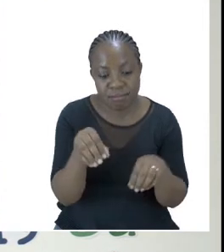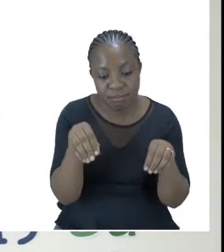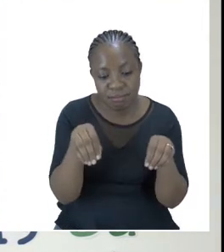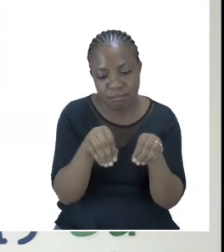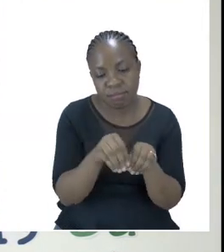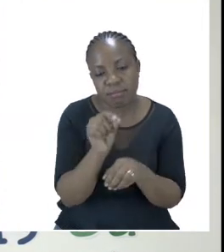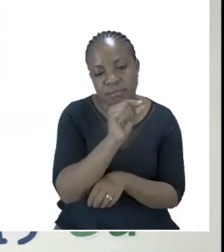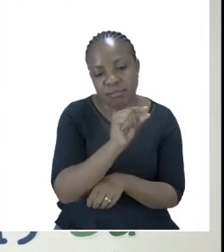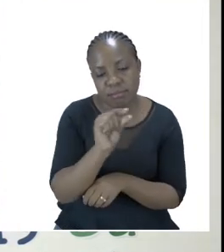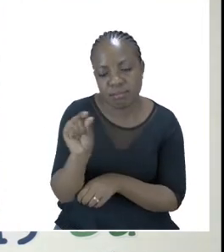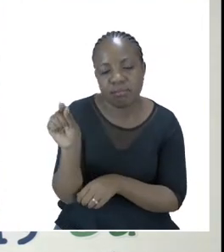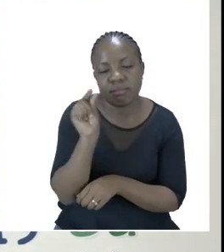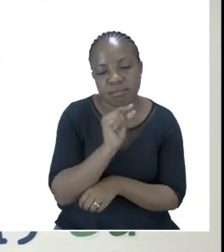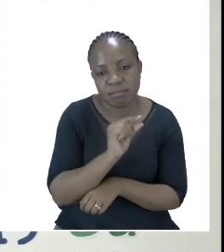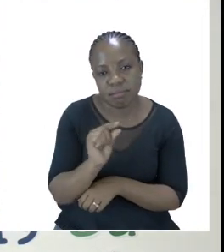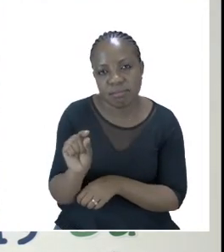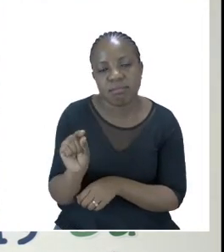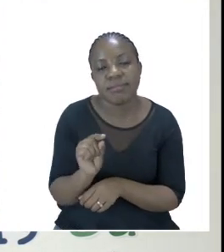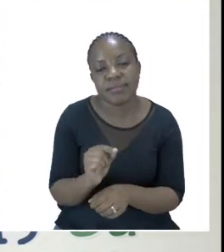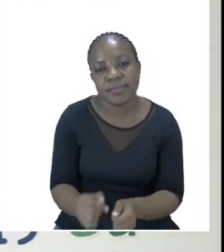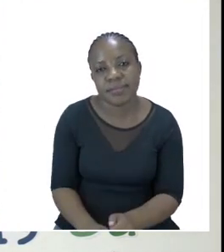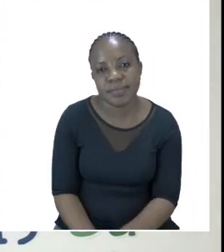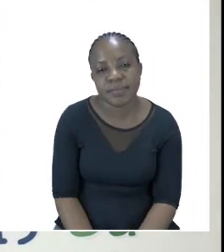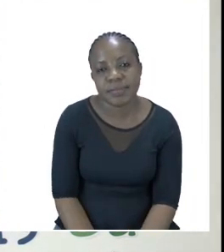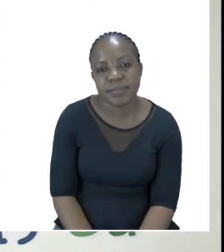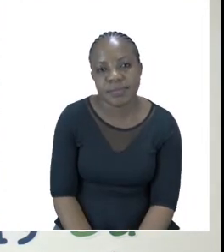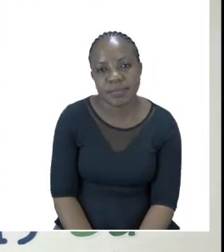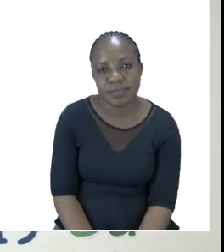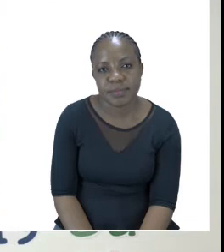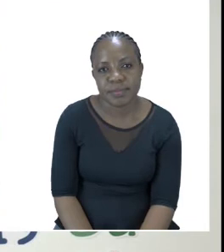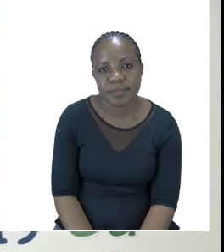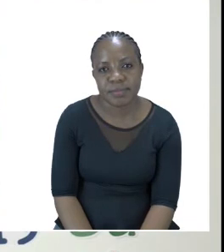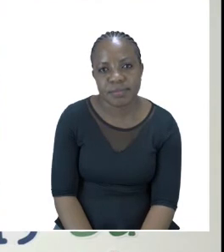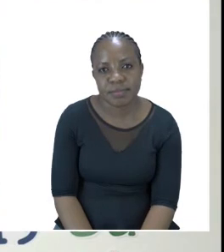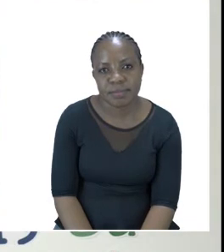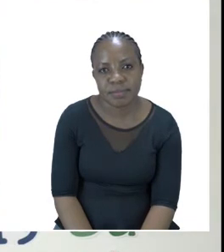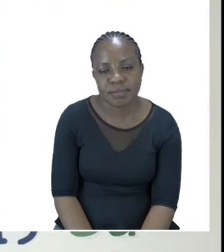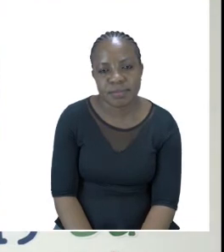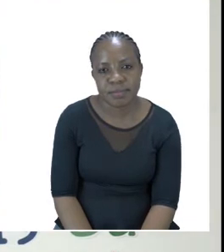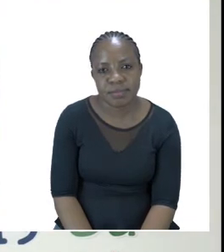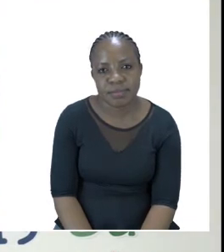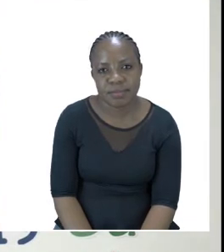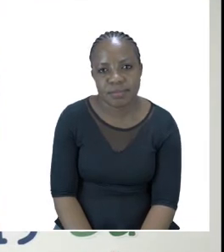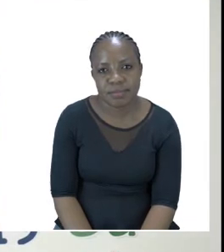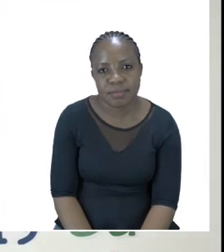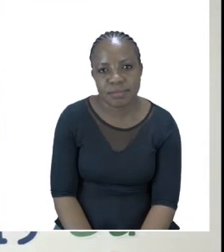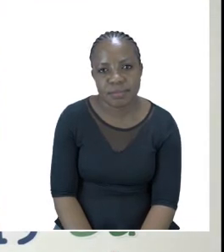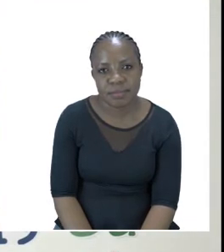the snake with my spoon because he was trying to eat